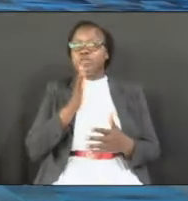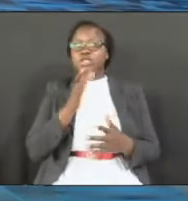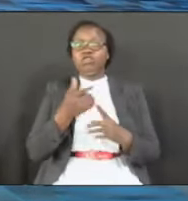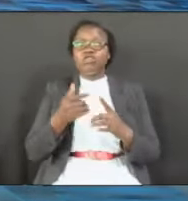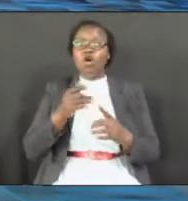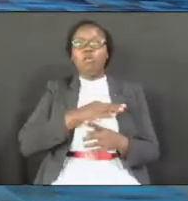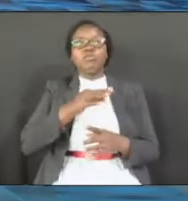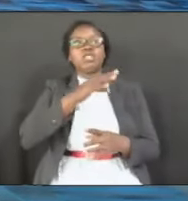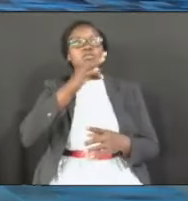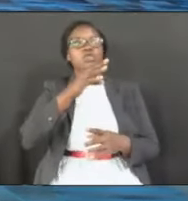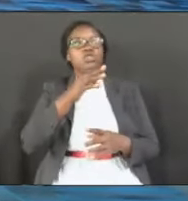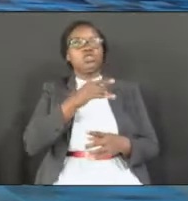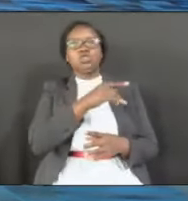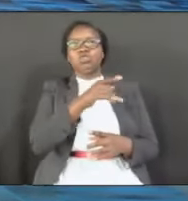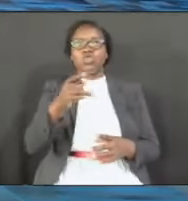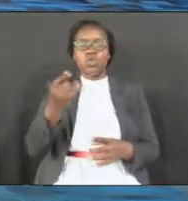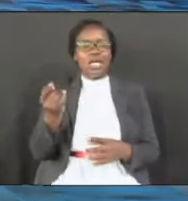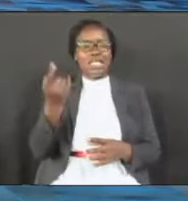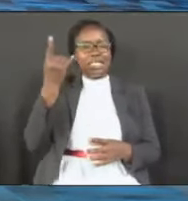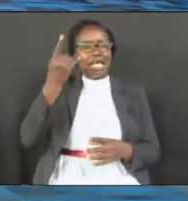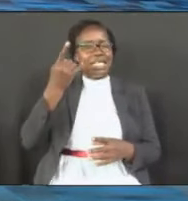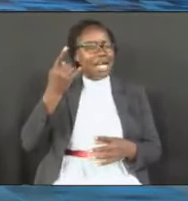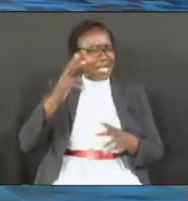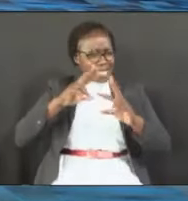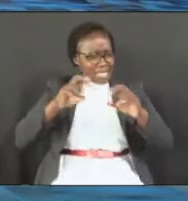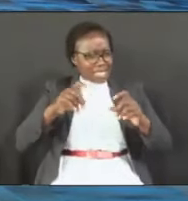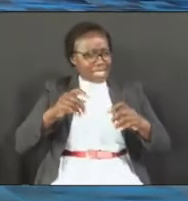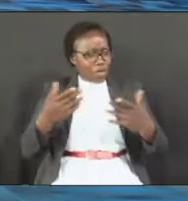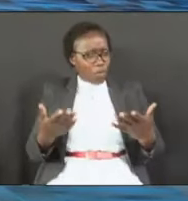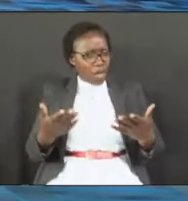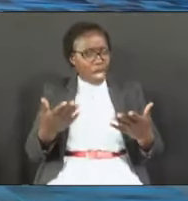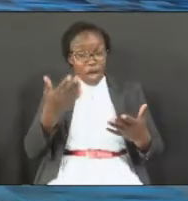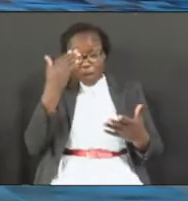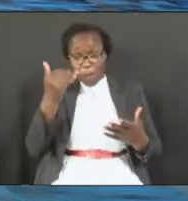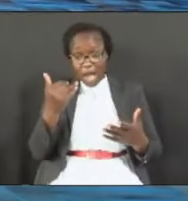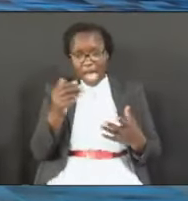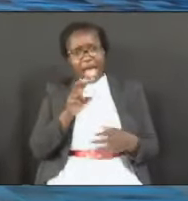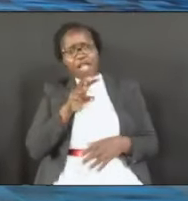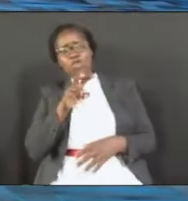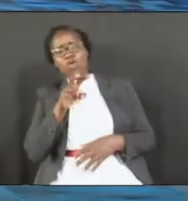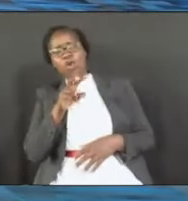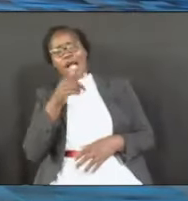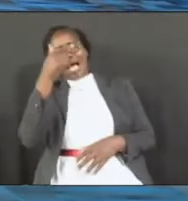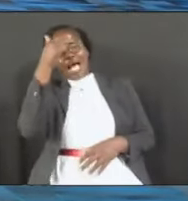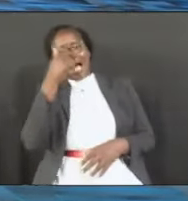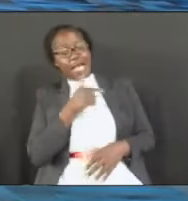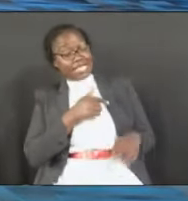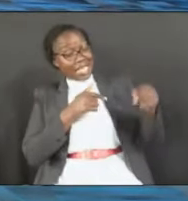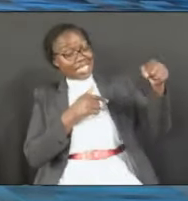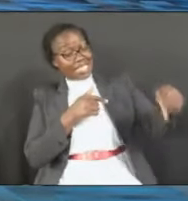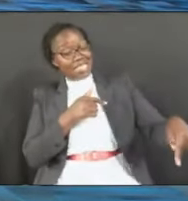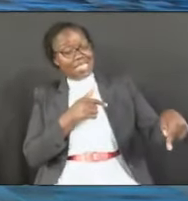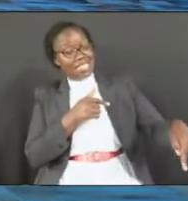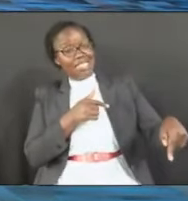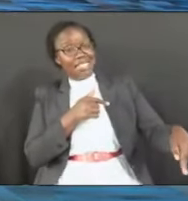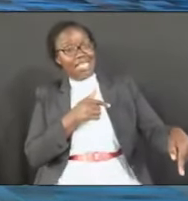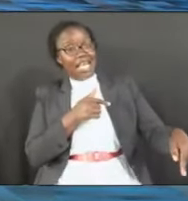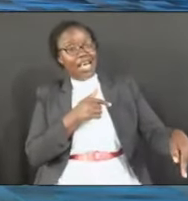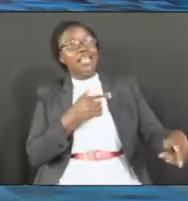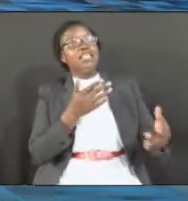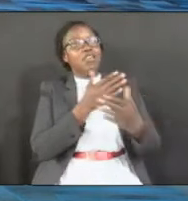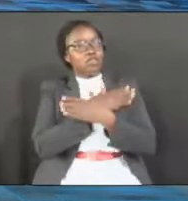You don't understand and see what I am doing, because what Abraham, you don't know, Isaac is here in place of